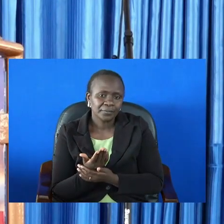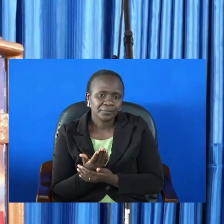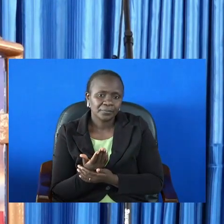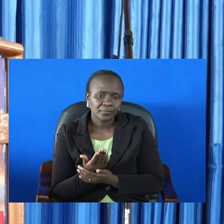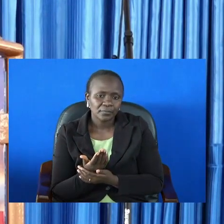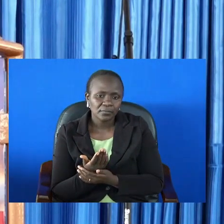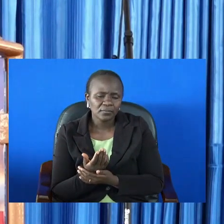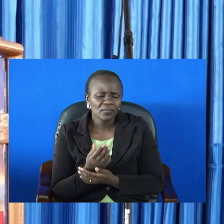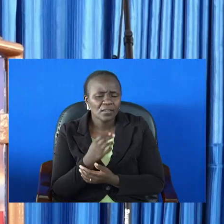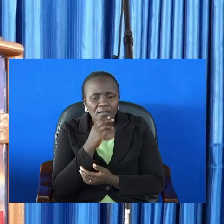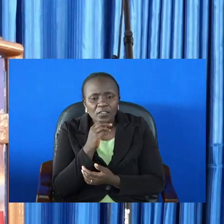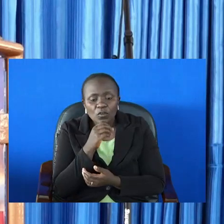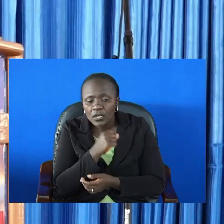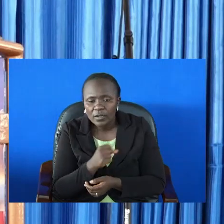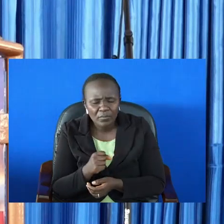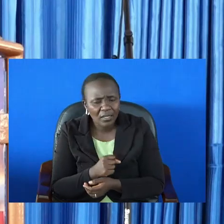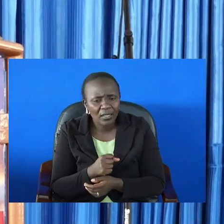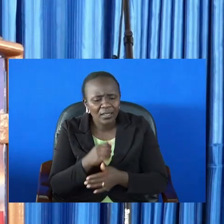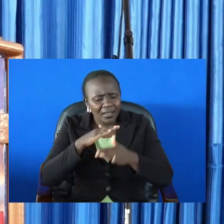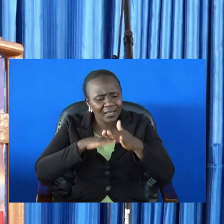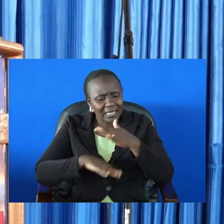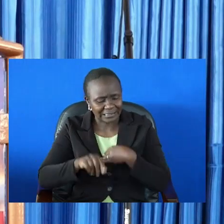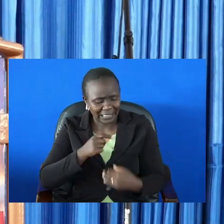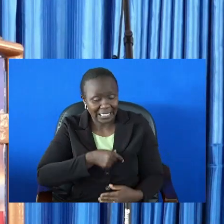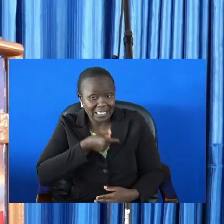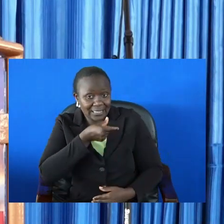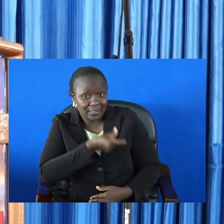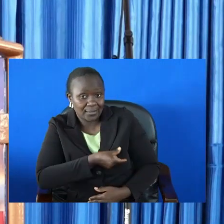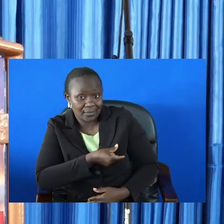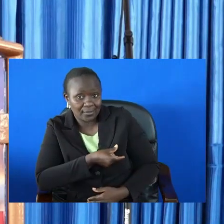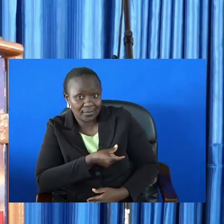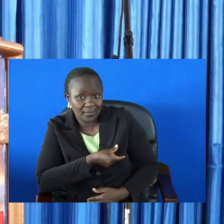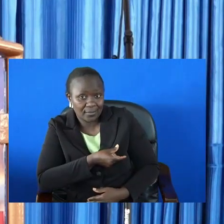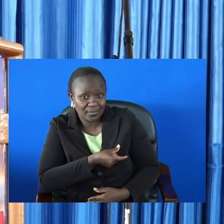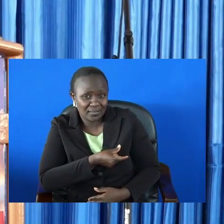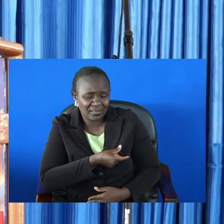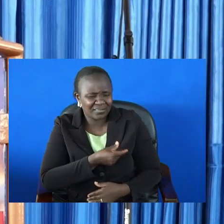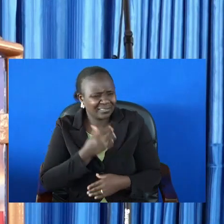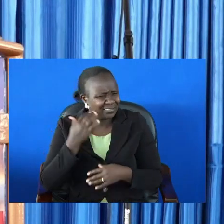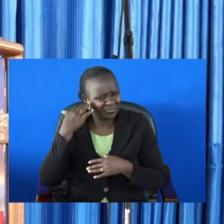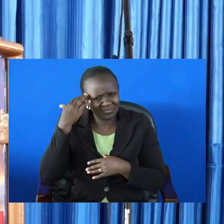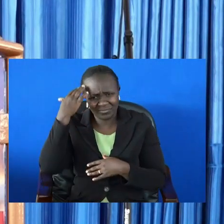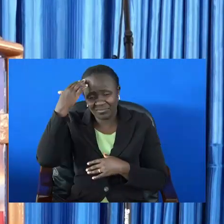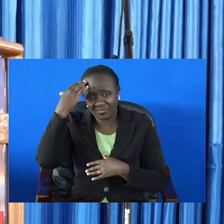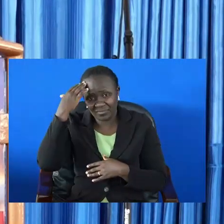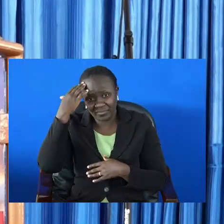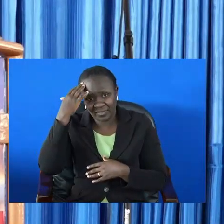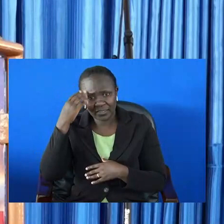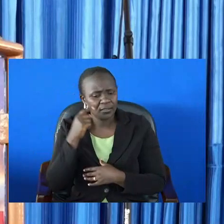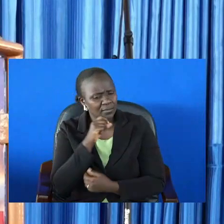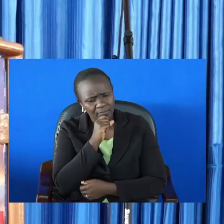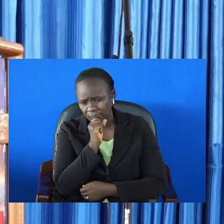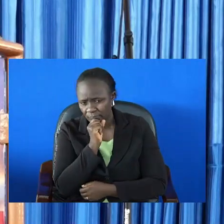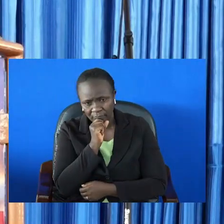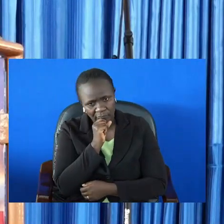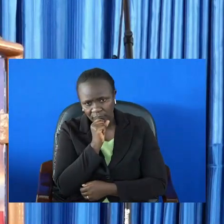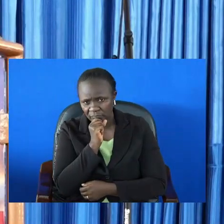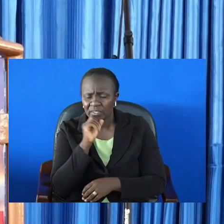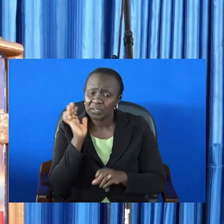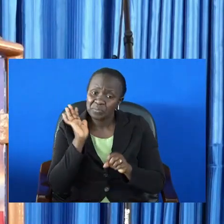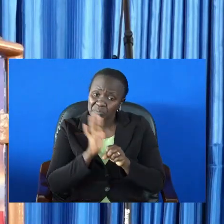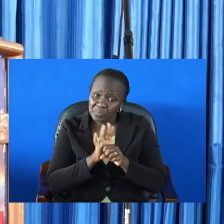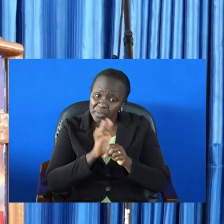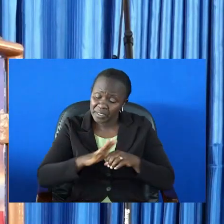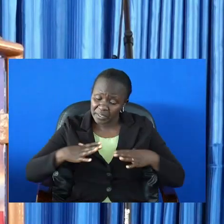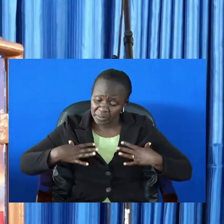And mzee was under guilt and under obsession of regrets. There are many people